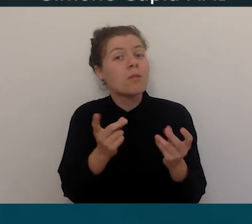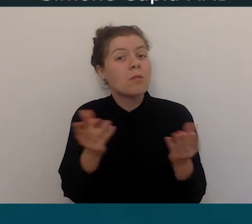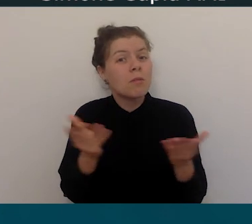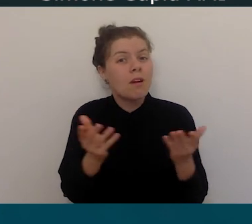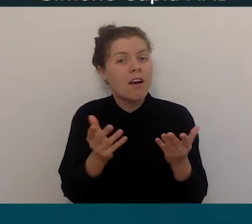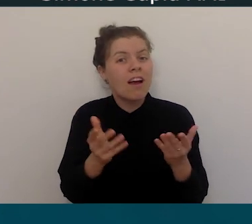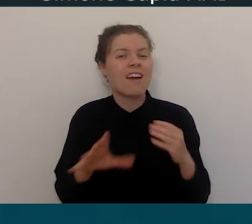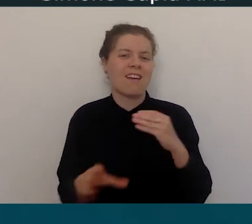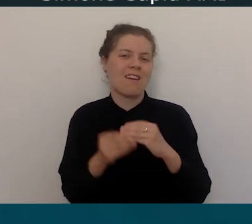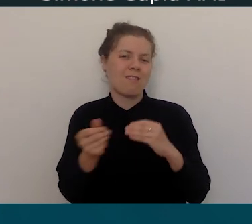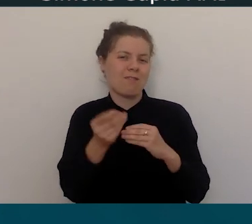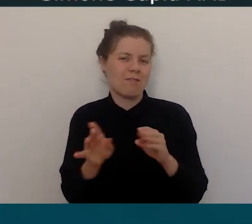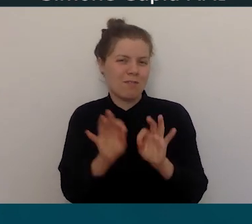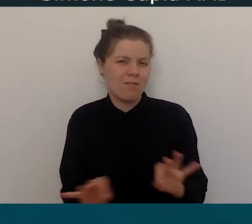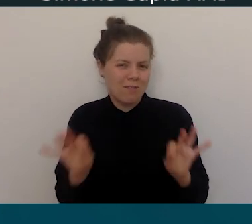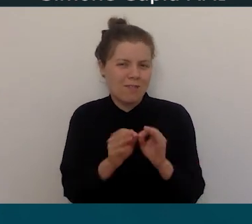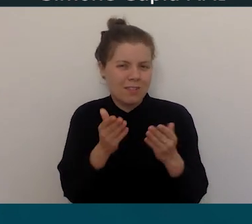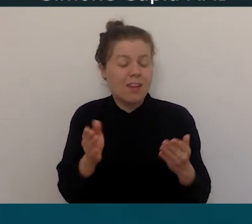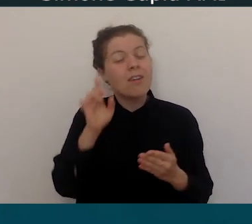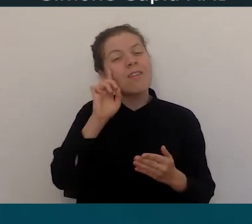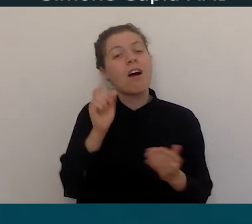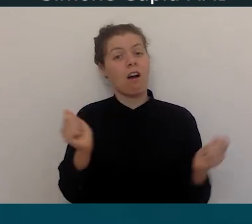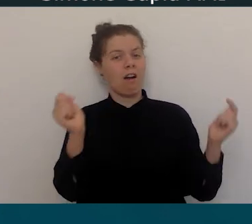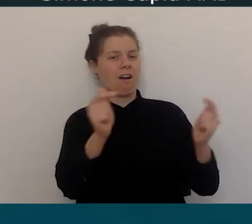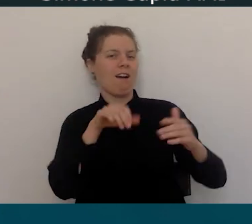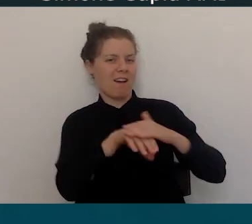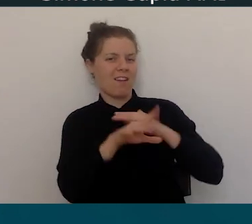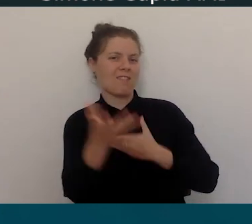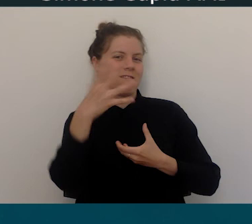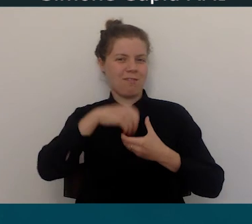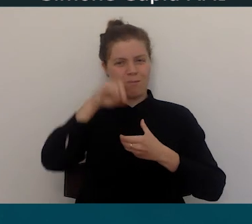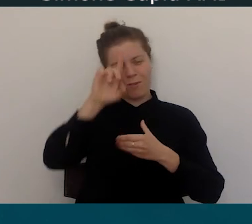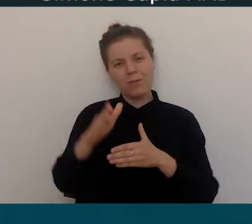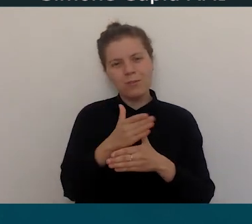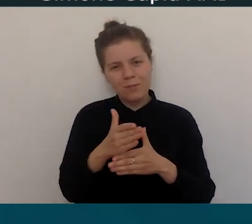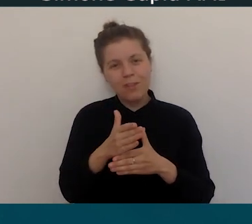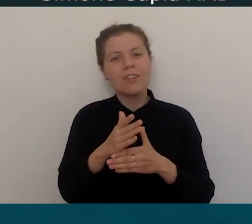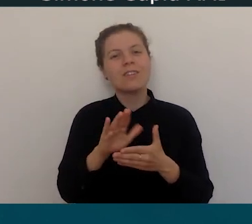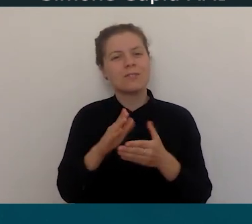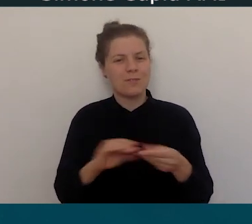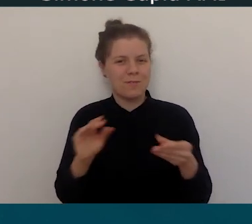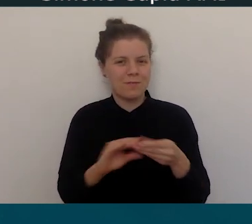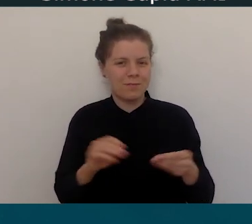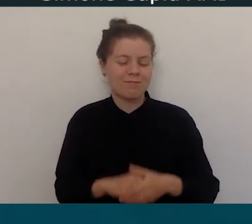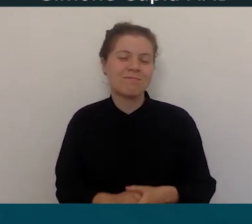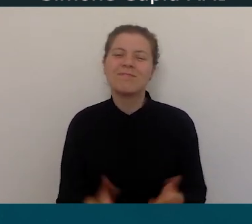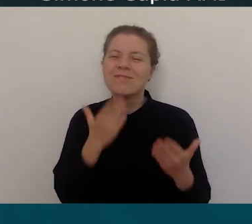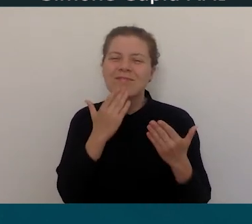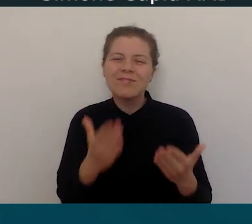key elements so that you include every audience in your storytelling. Thank you.